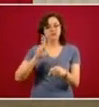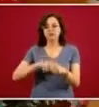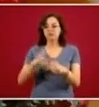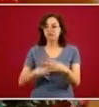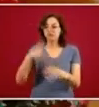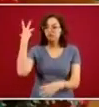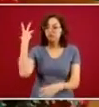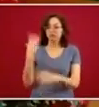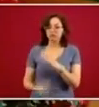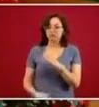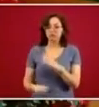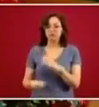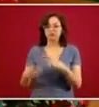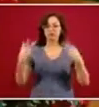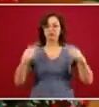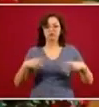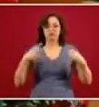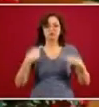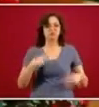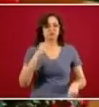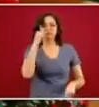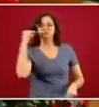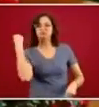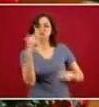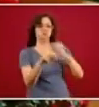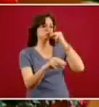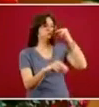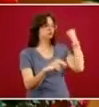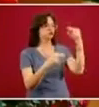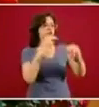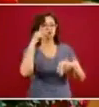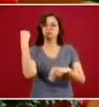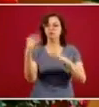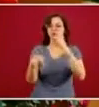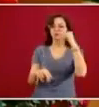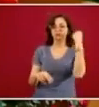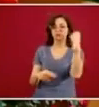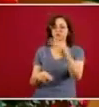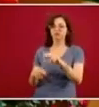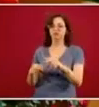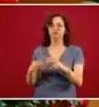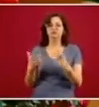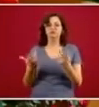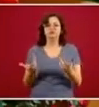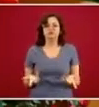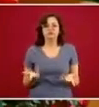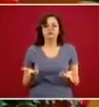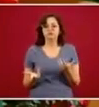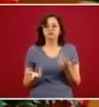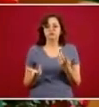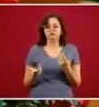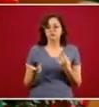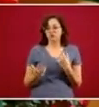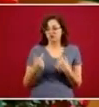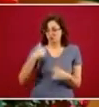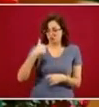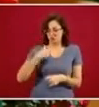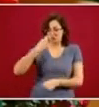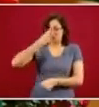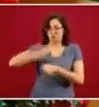for COVID-19, and then he ran away, and